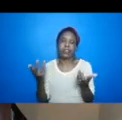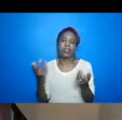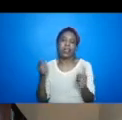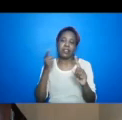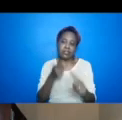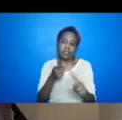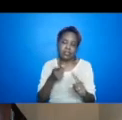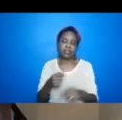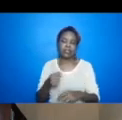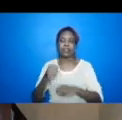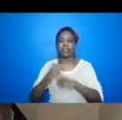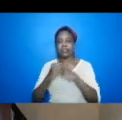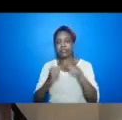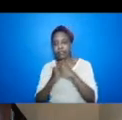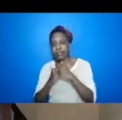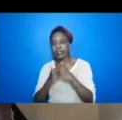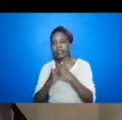of transformative community conferencing.